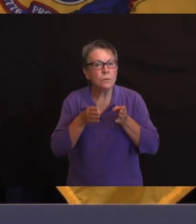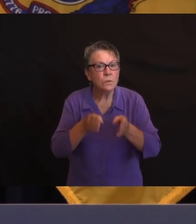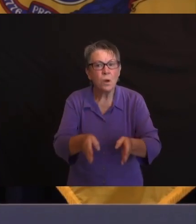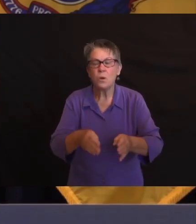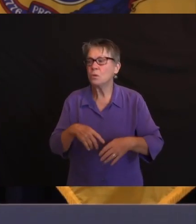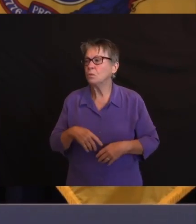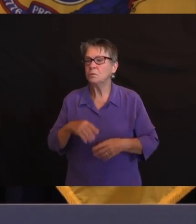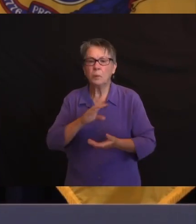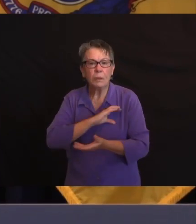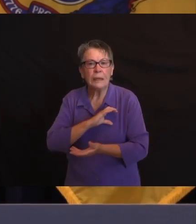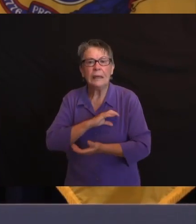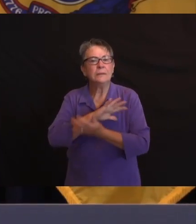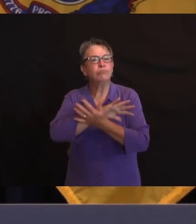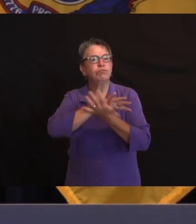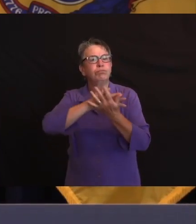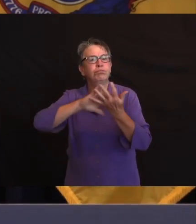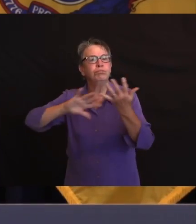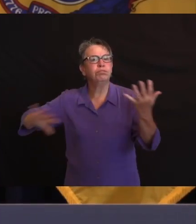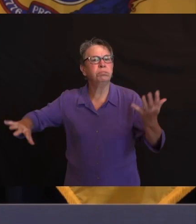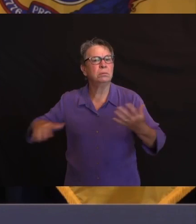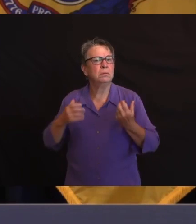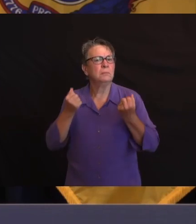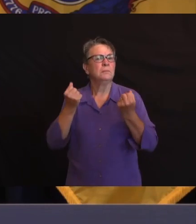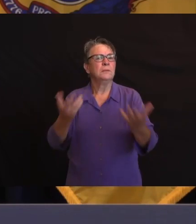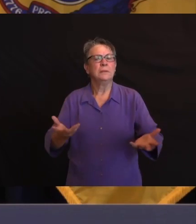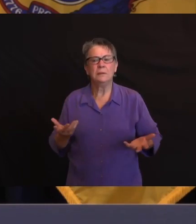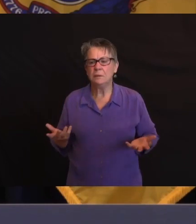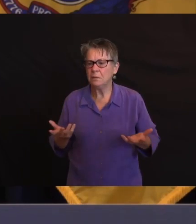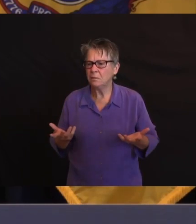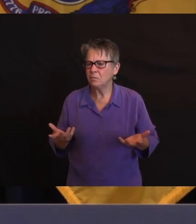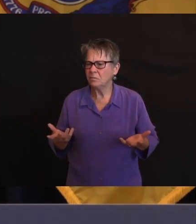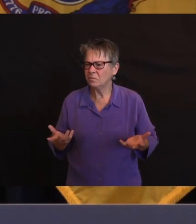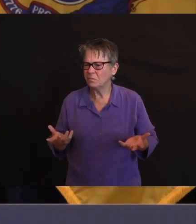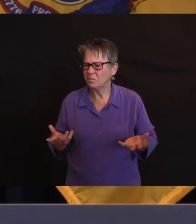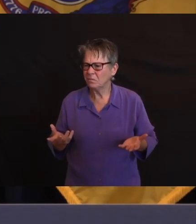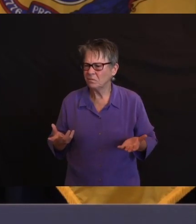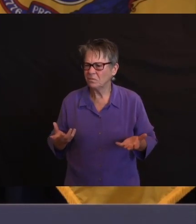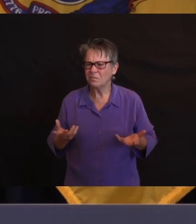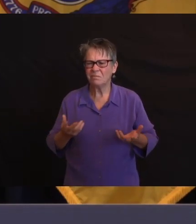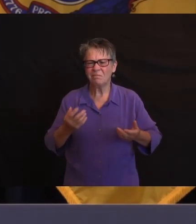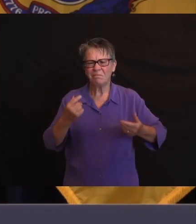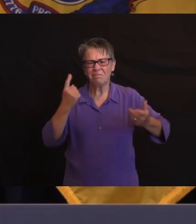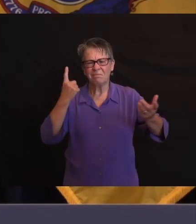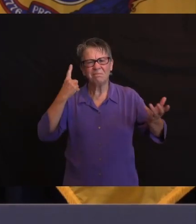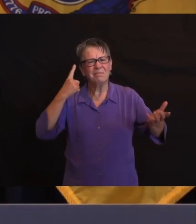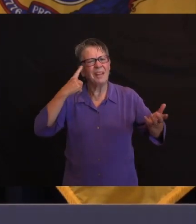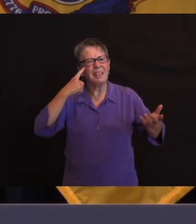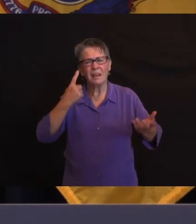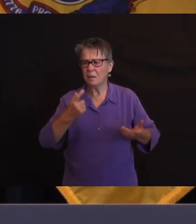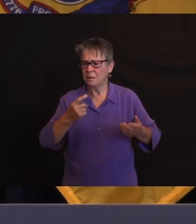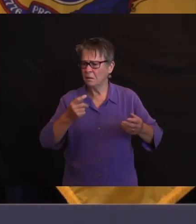like that should be paying less than a working family is right now in New Jersey. That's also not part of the